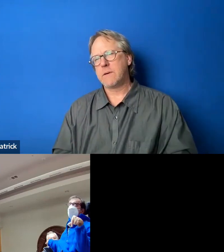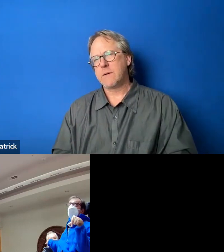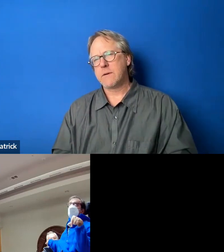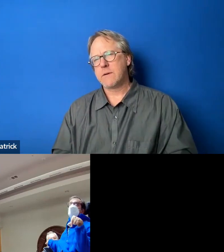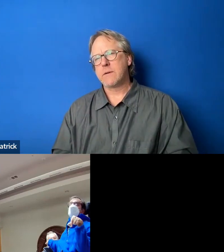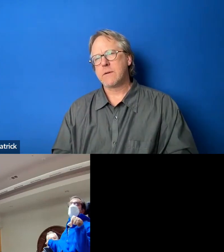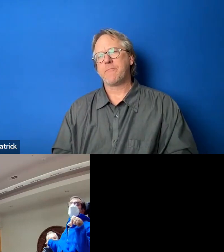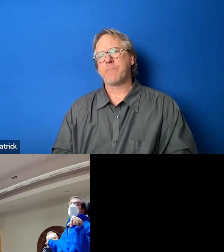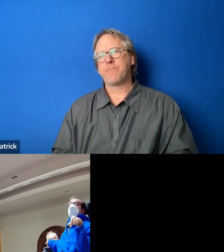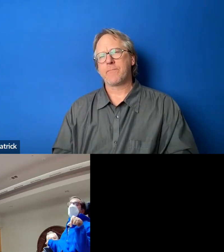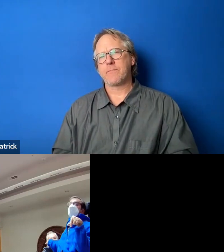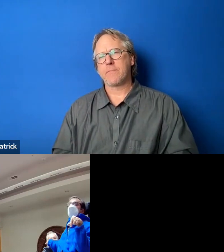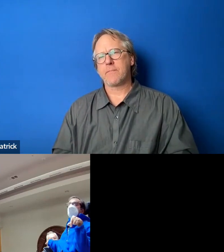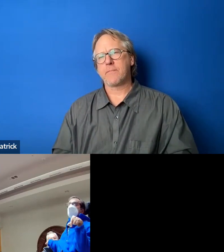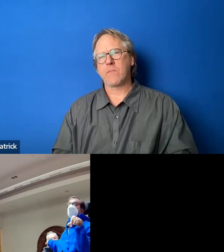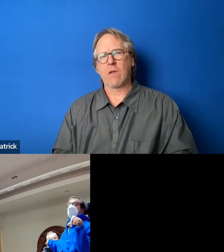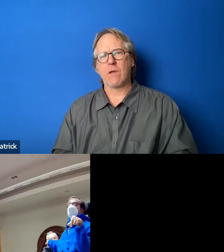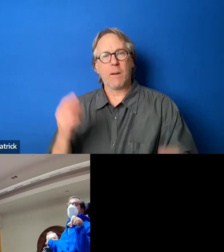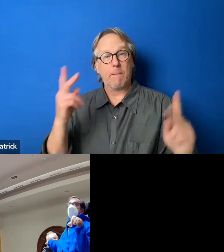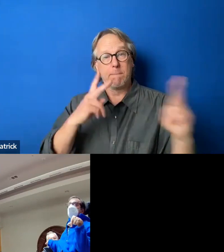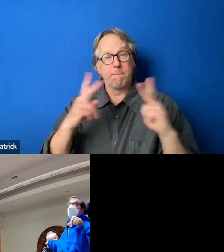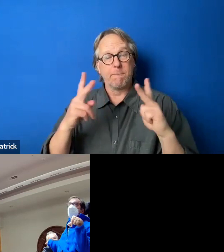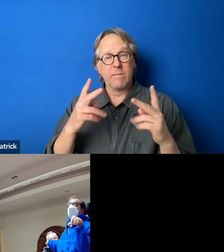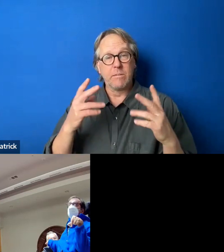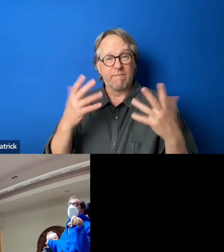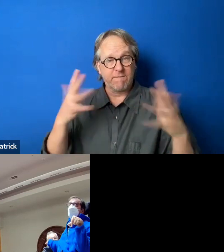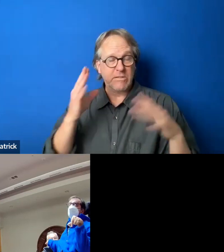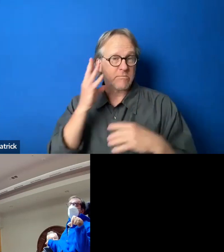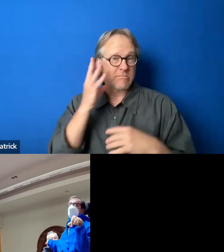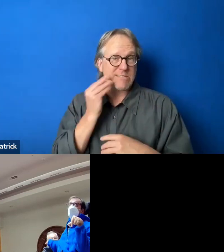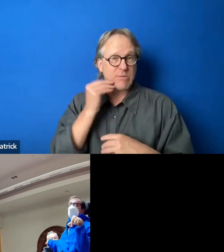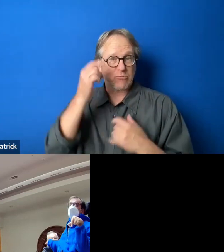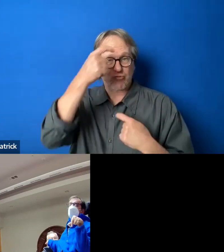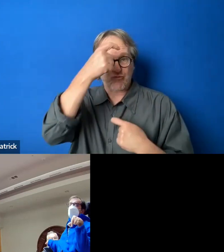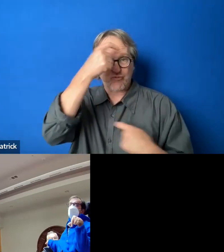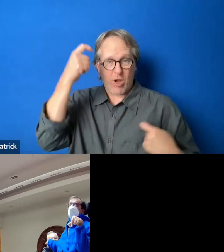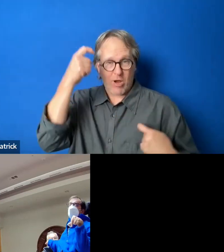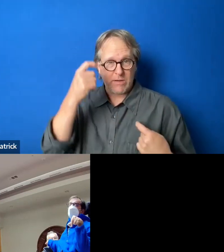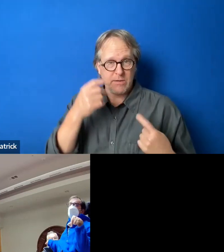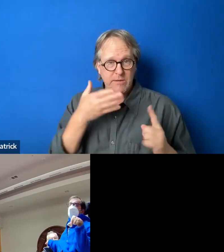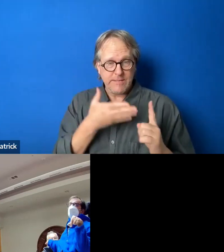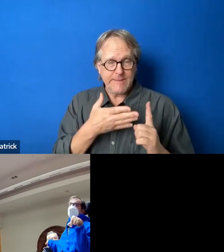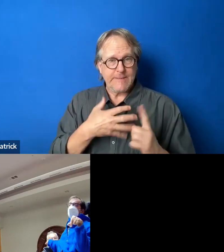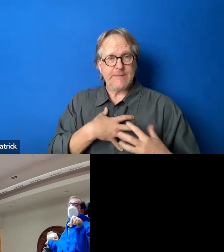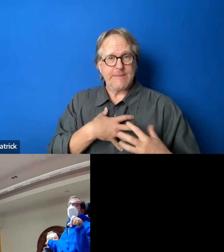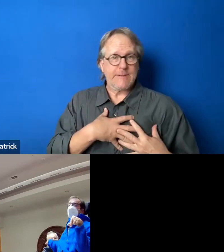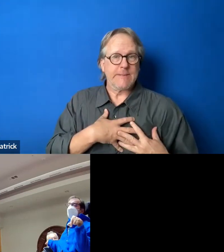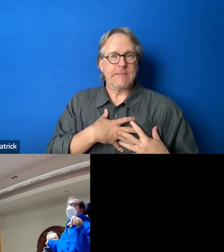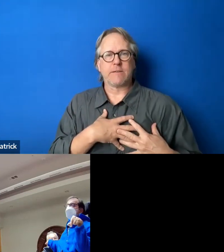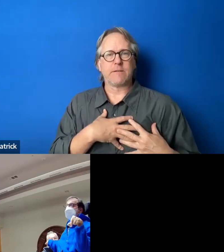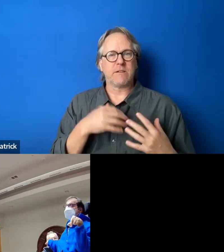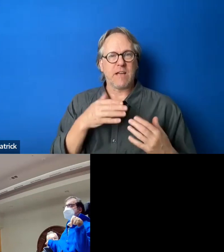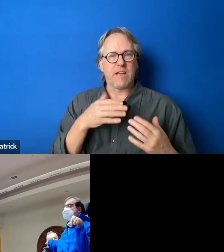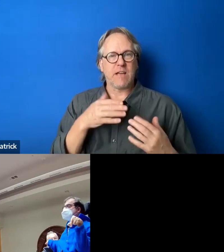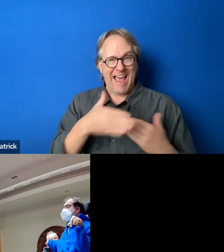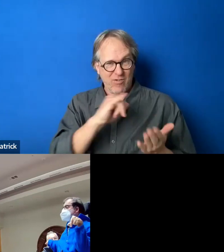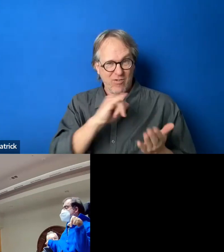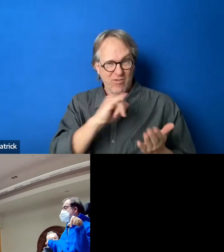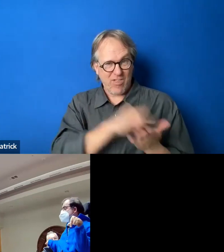live with the after effects of trauma, there's so much that can